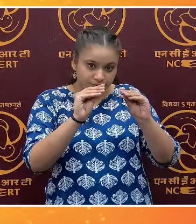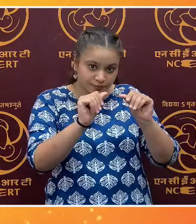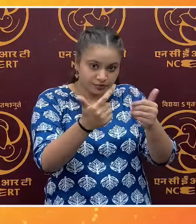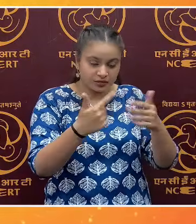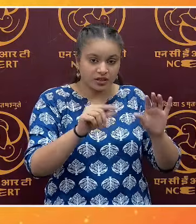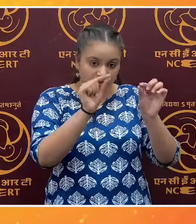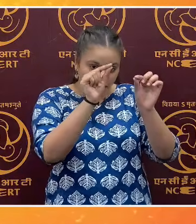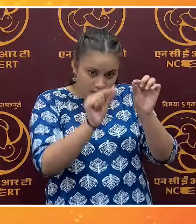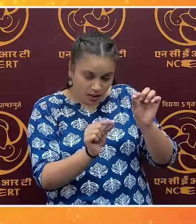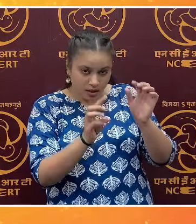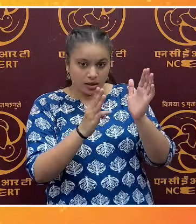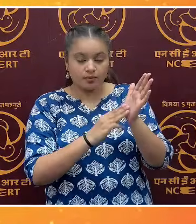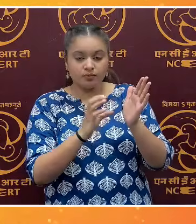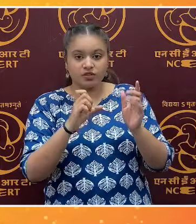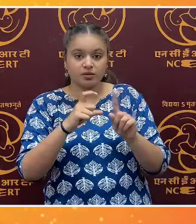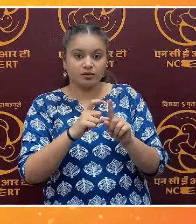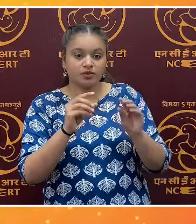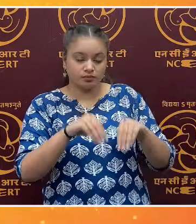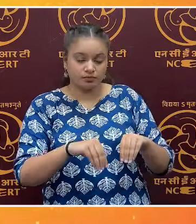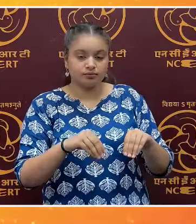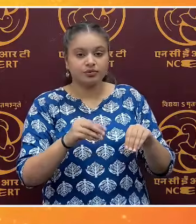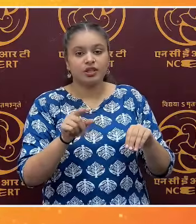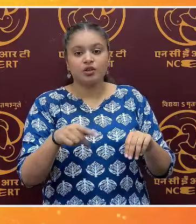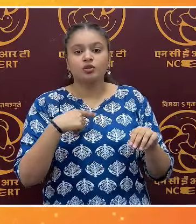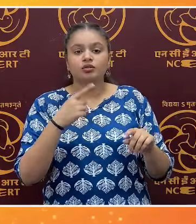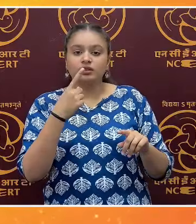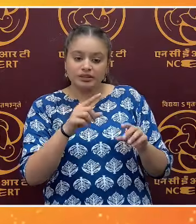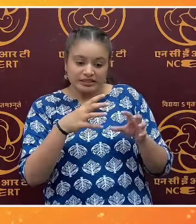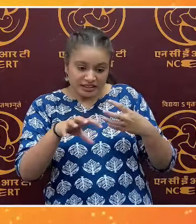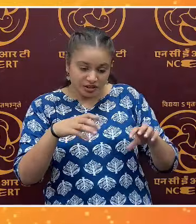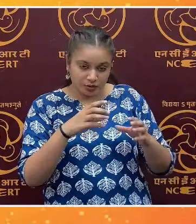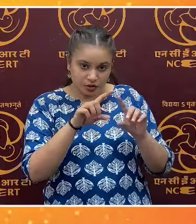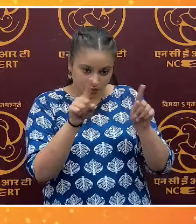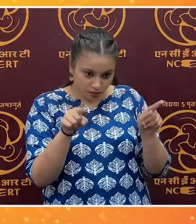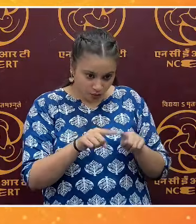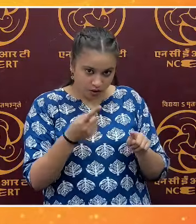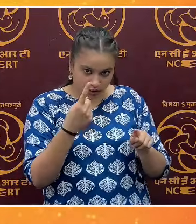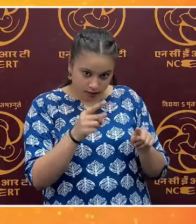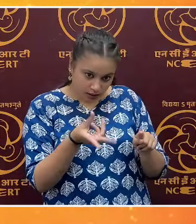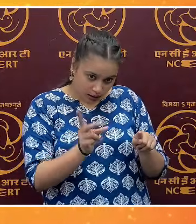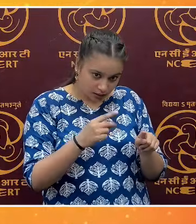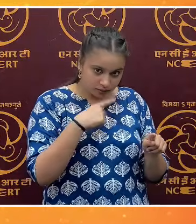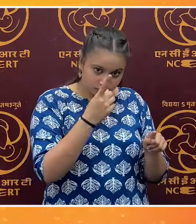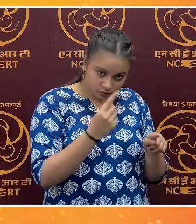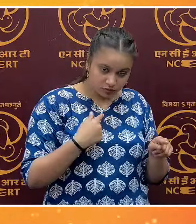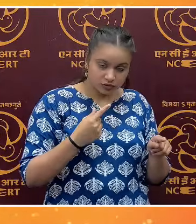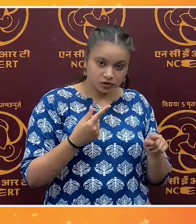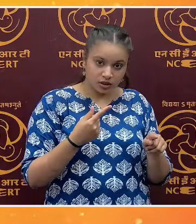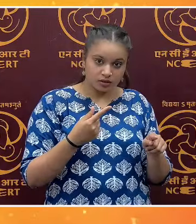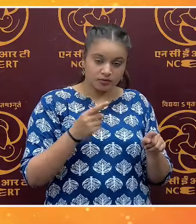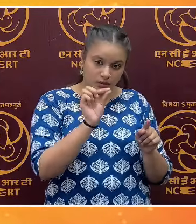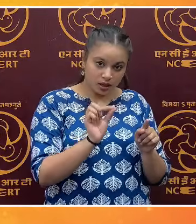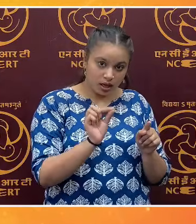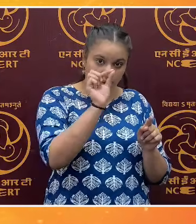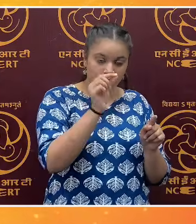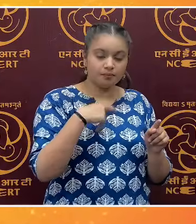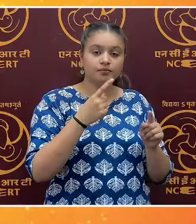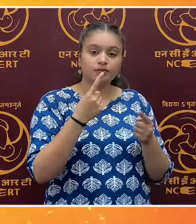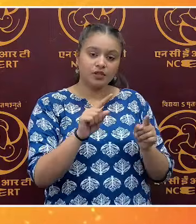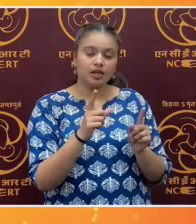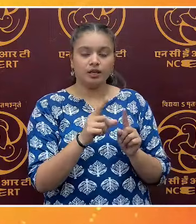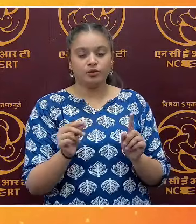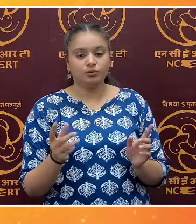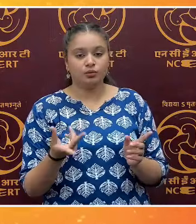on the distribution box and correct it. Okay, we have this, see MCB is down here. So, I have to correct it.